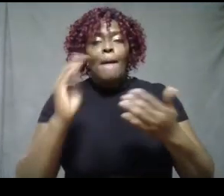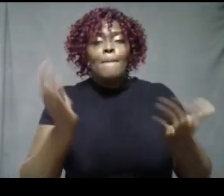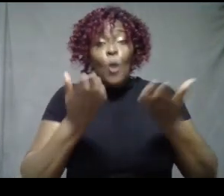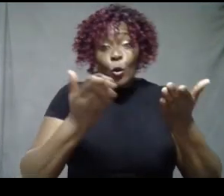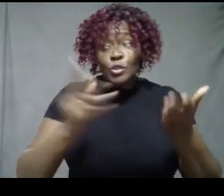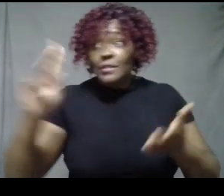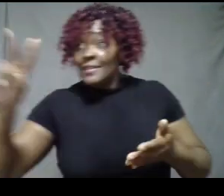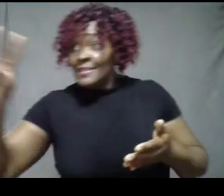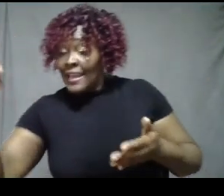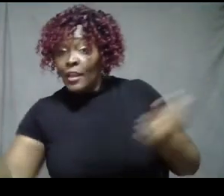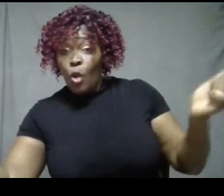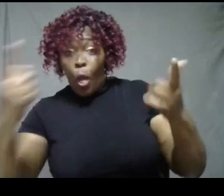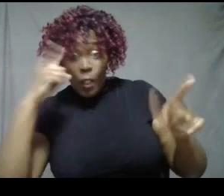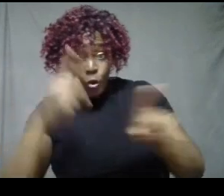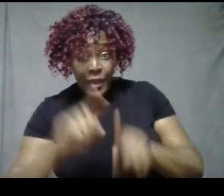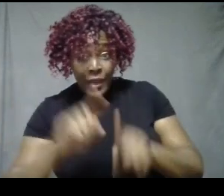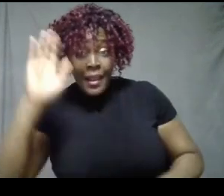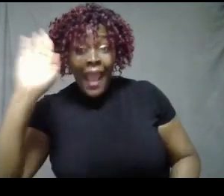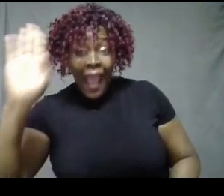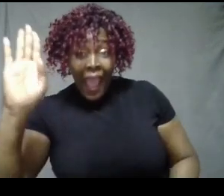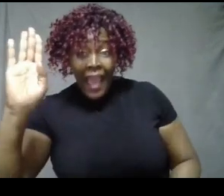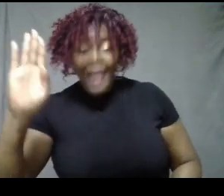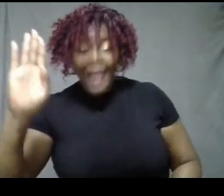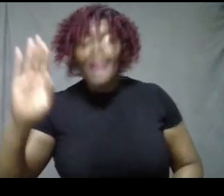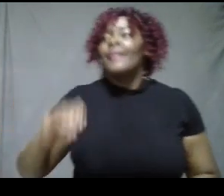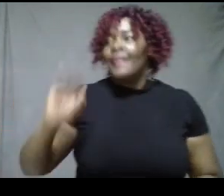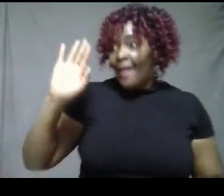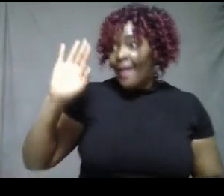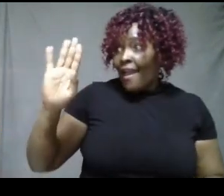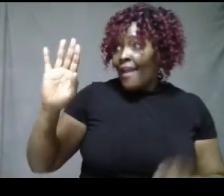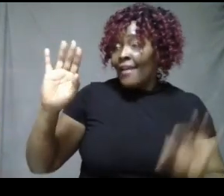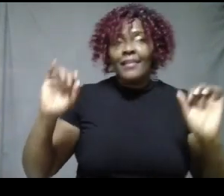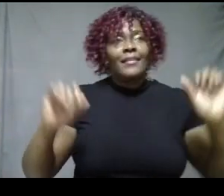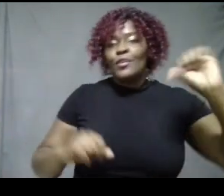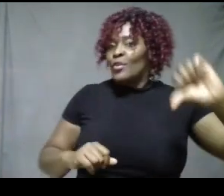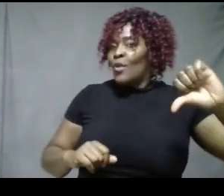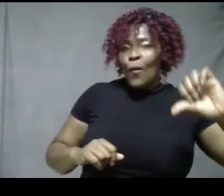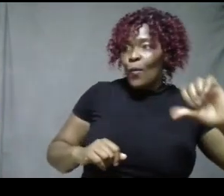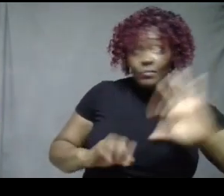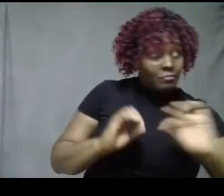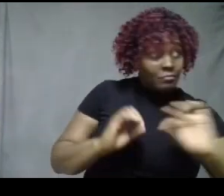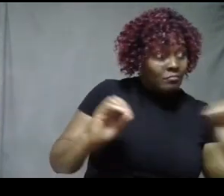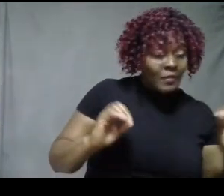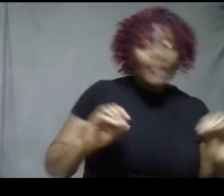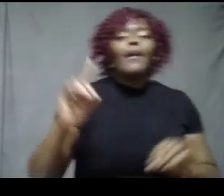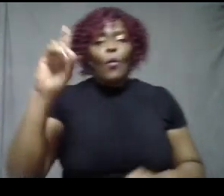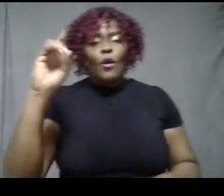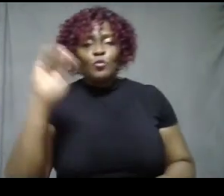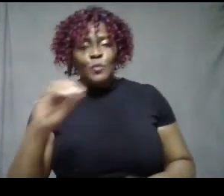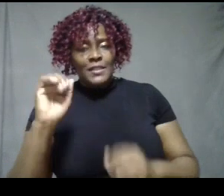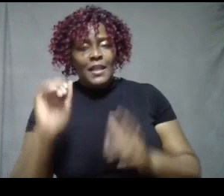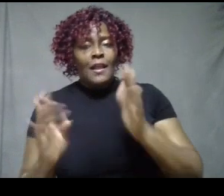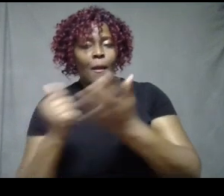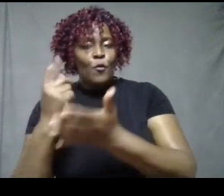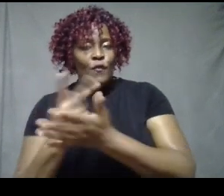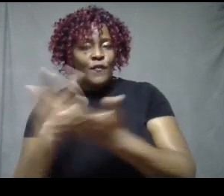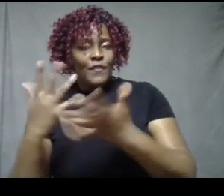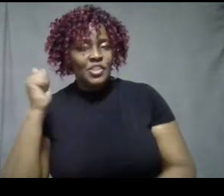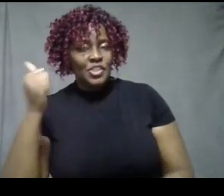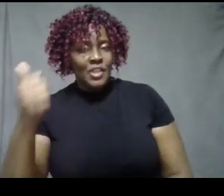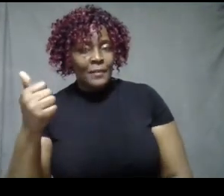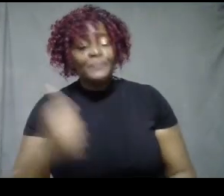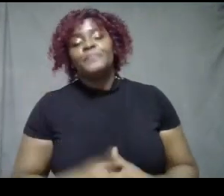say aye. Aye. All those opposed say no. The ayes have it. The remainder of consent agenda has now been approved. Let's begin with item